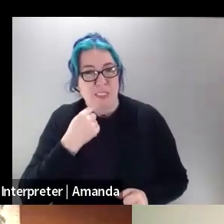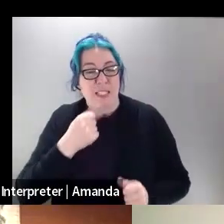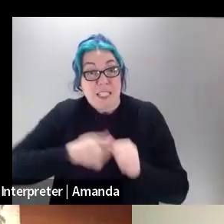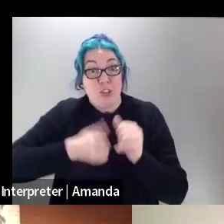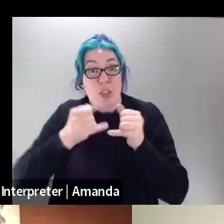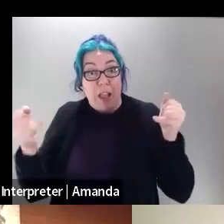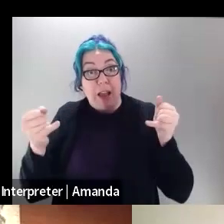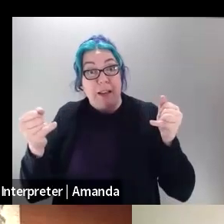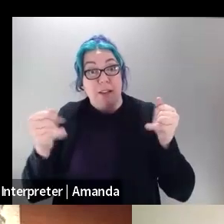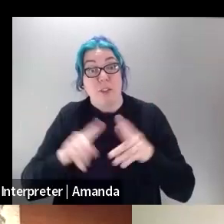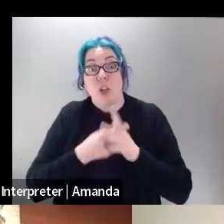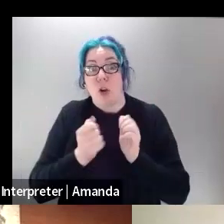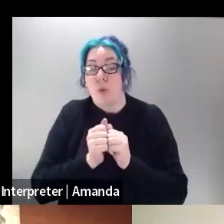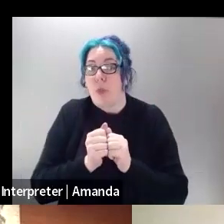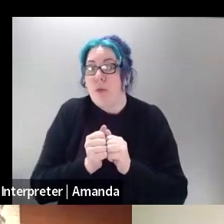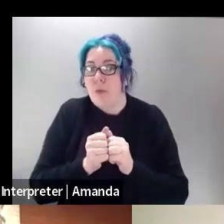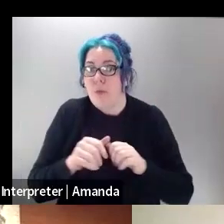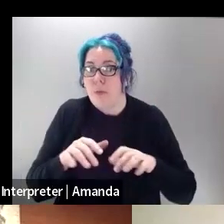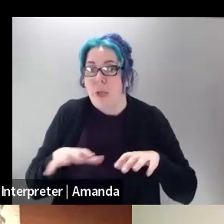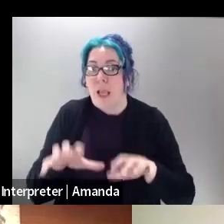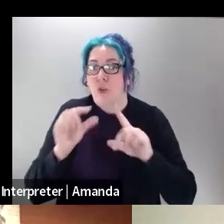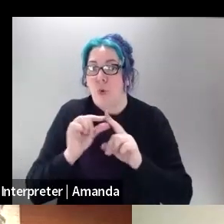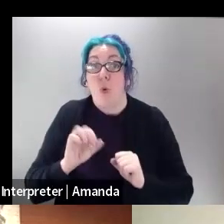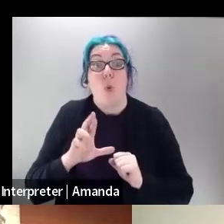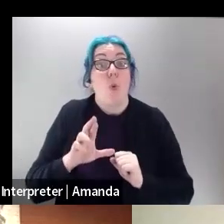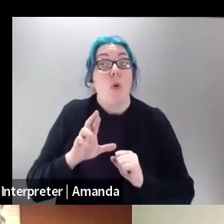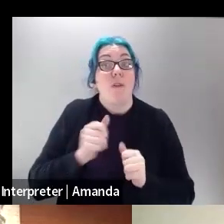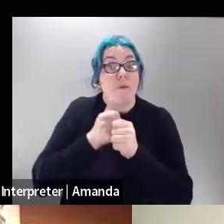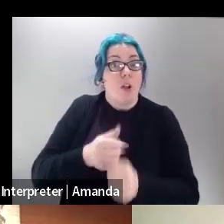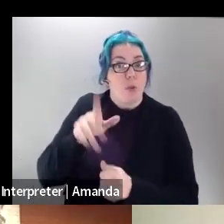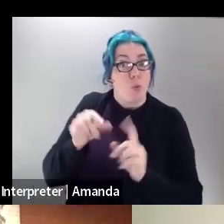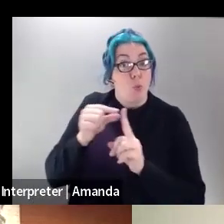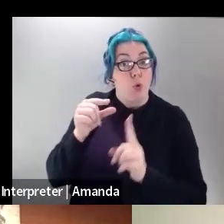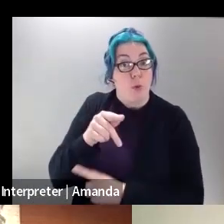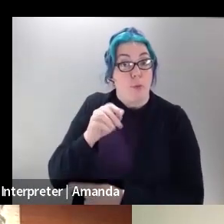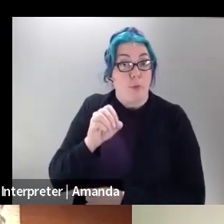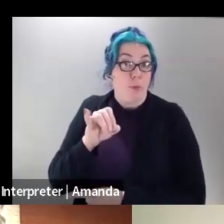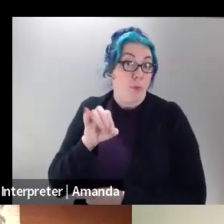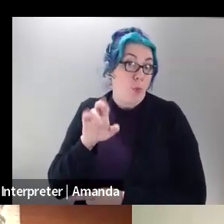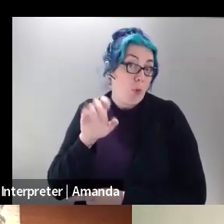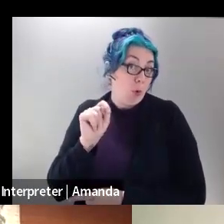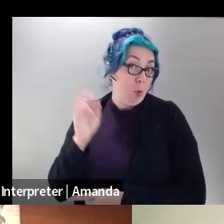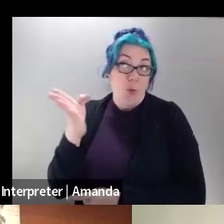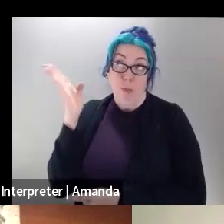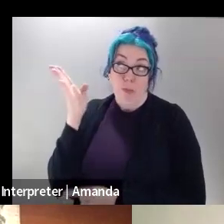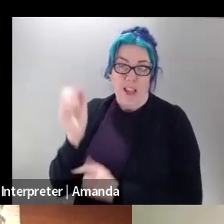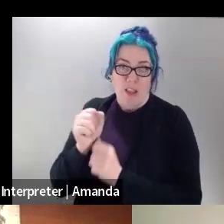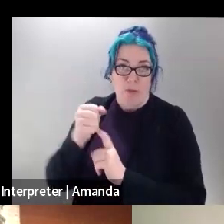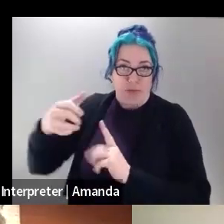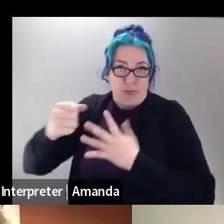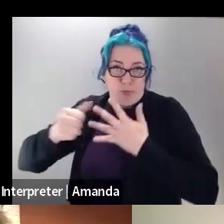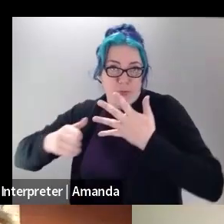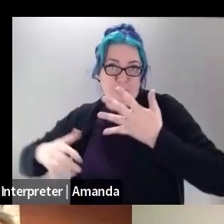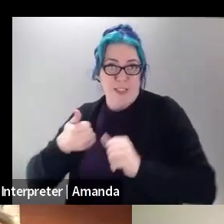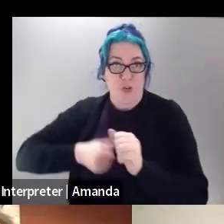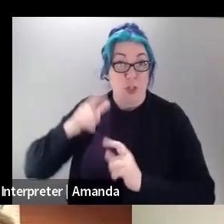word Poirot, which might have an effect in terms of I mean, guess we'll find out as you finish the